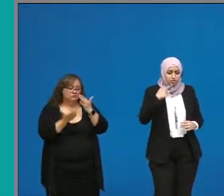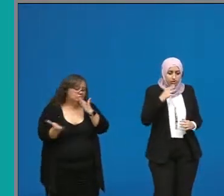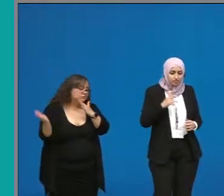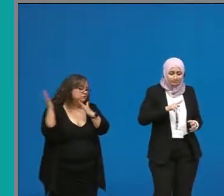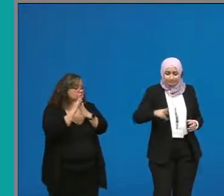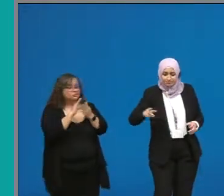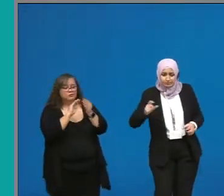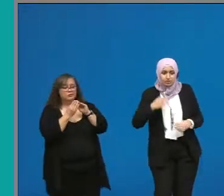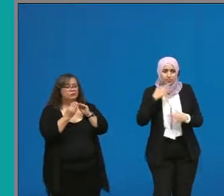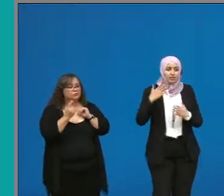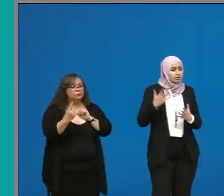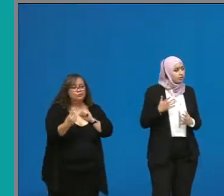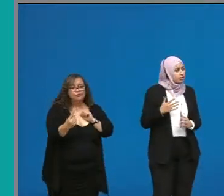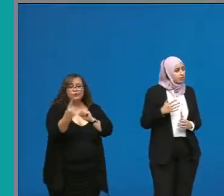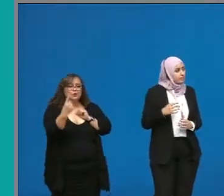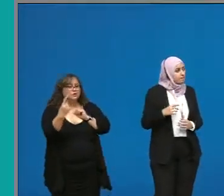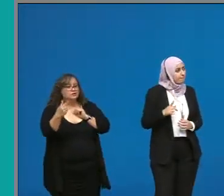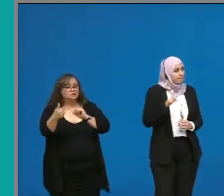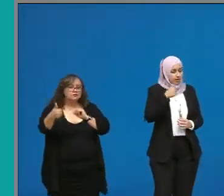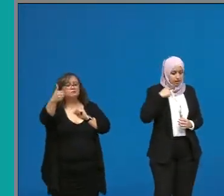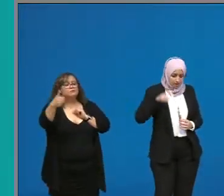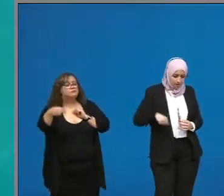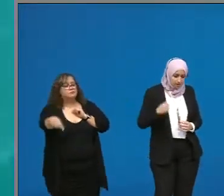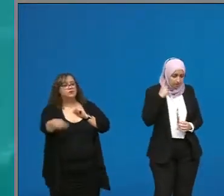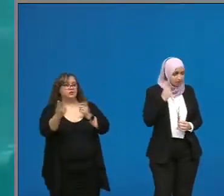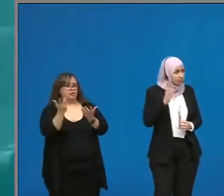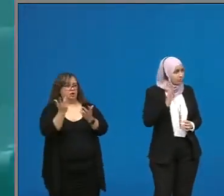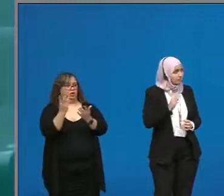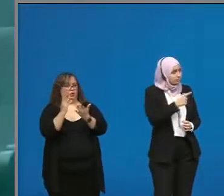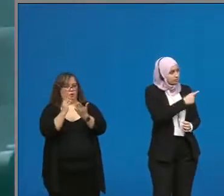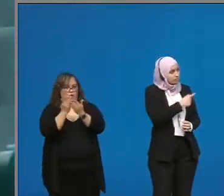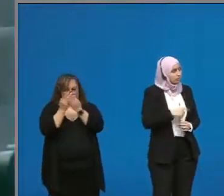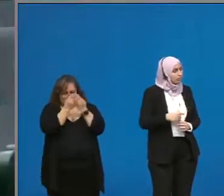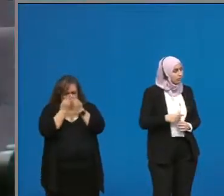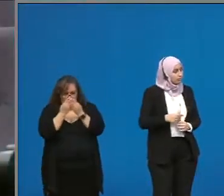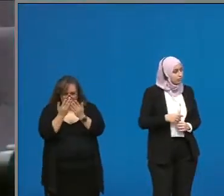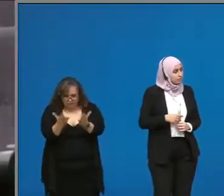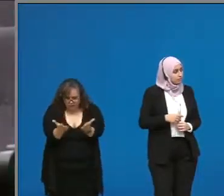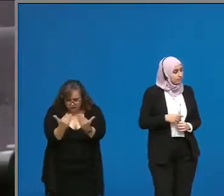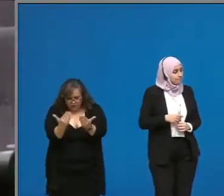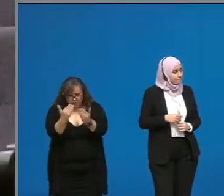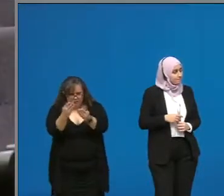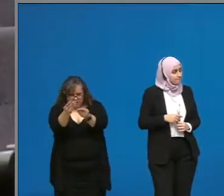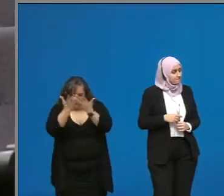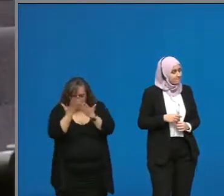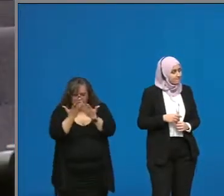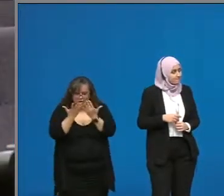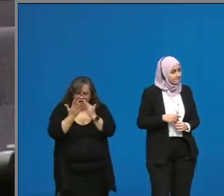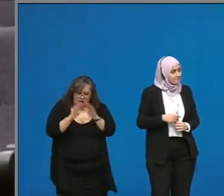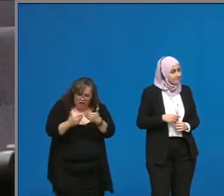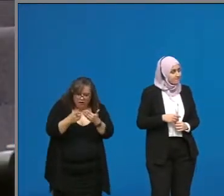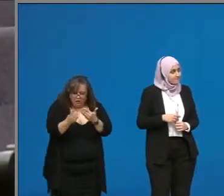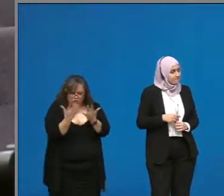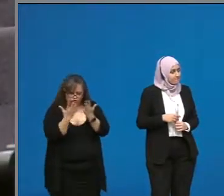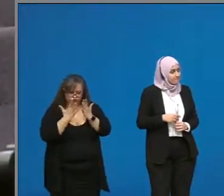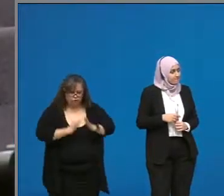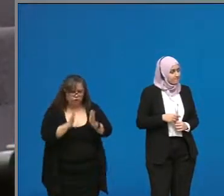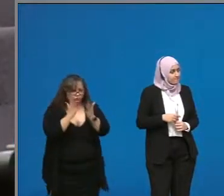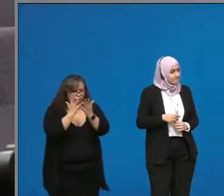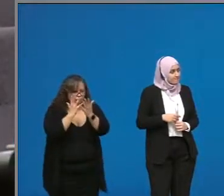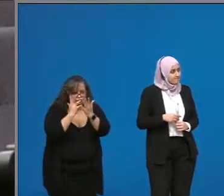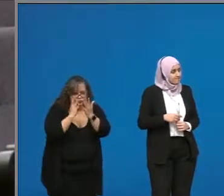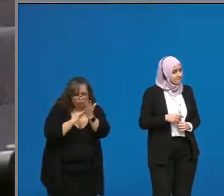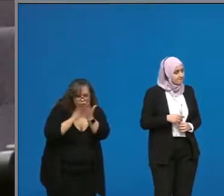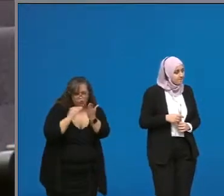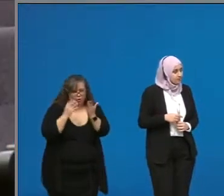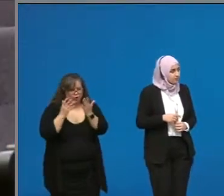to them carefully. We need to take a vested interest in how they wish to learn, how they wish to express themselves, and the